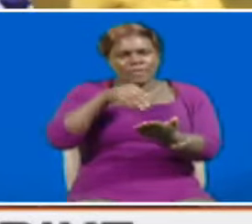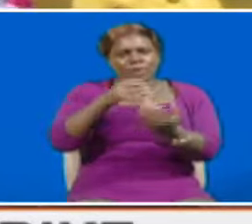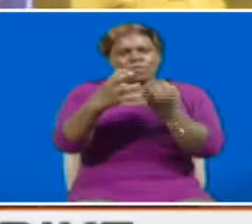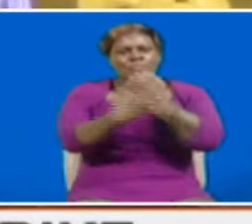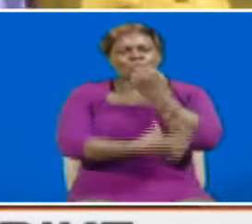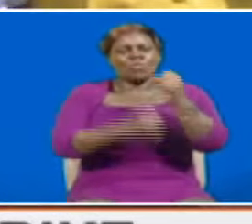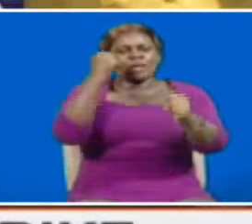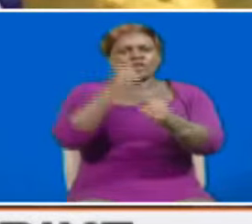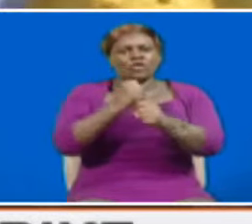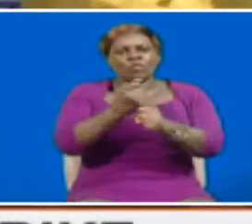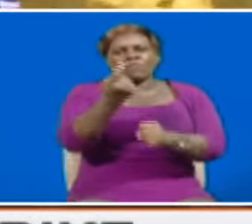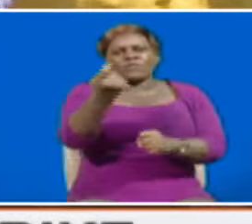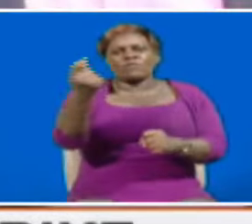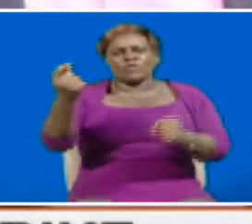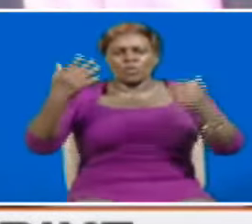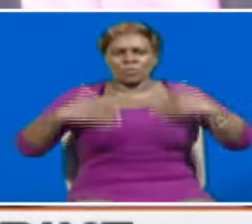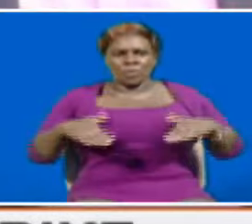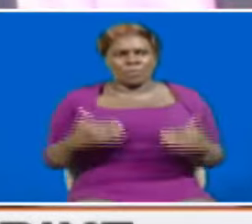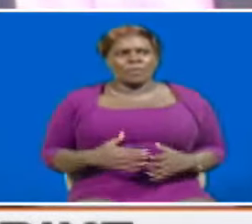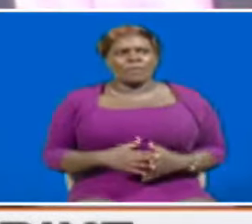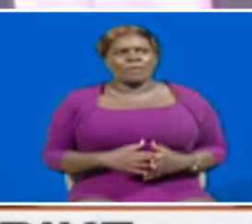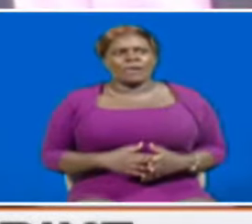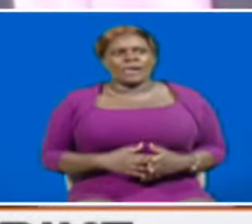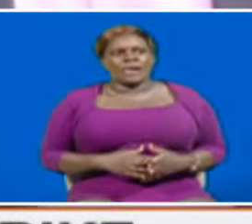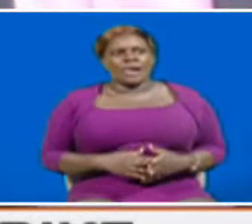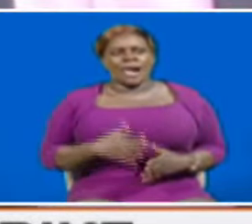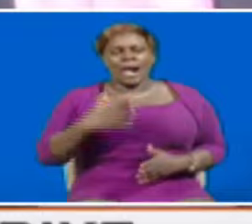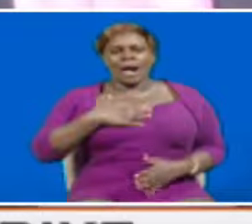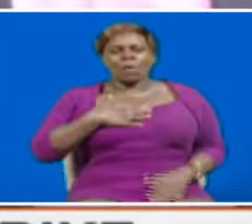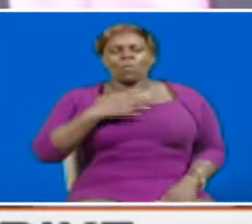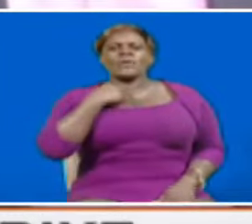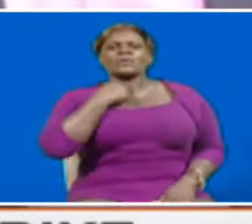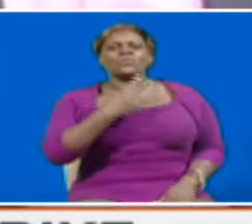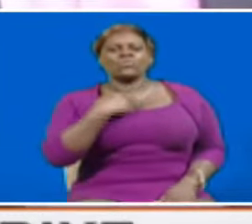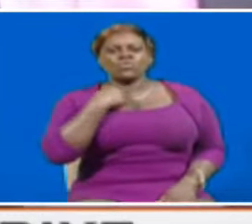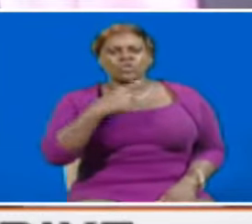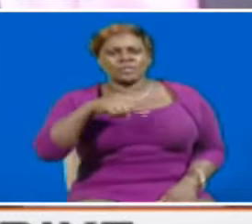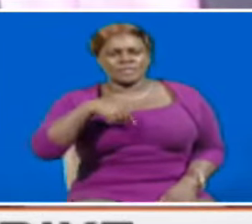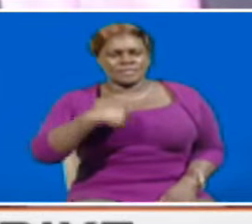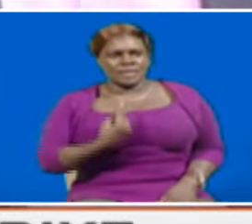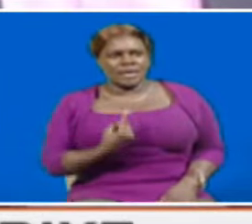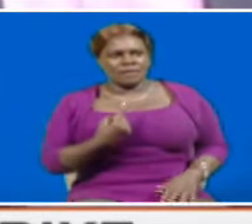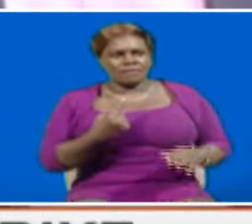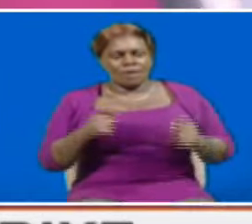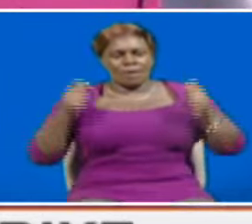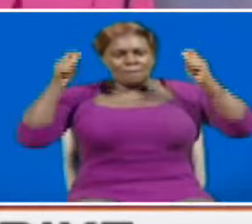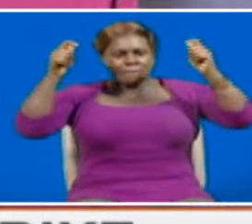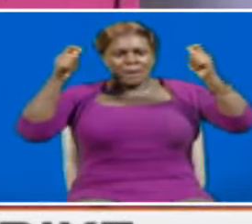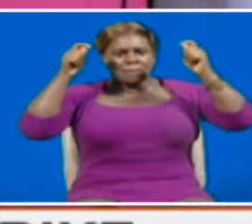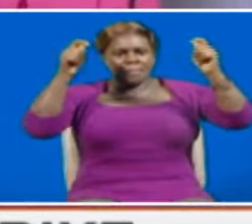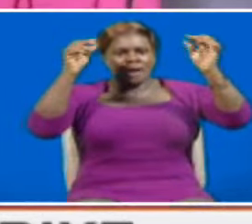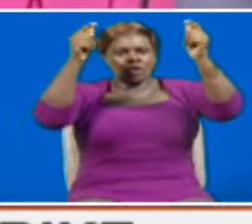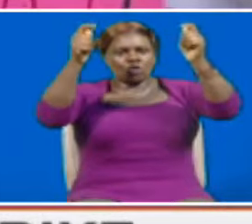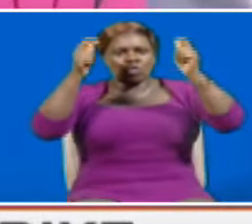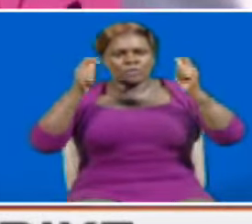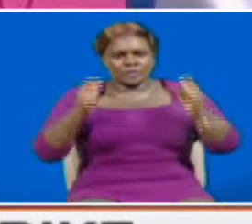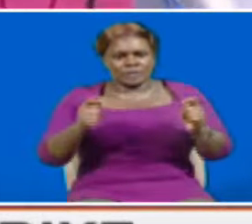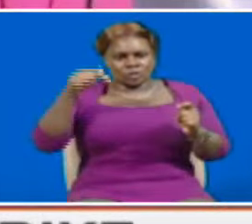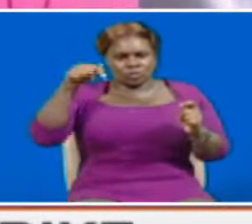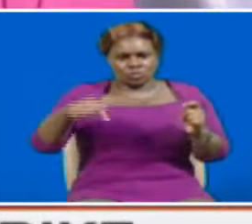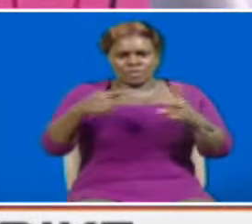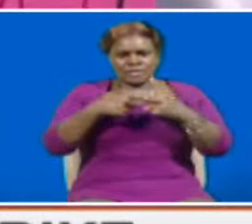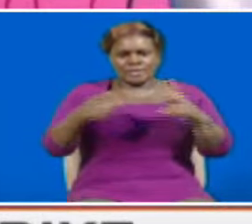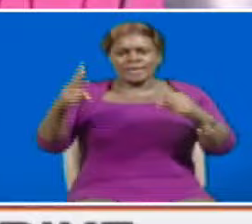incompetencies of a few people. But as a union, as KMPDU, we are going to give a strike notice starting today,